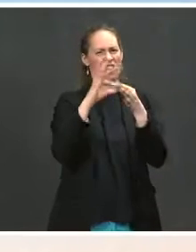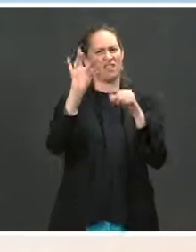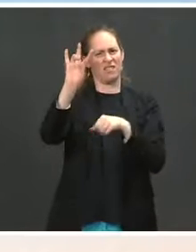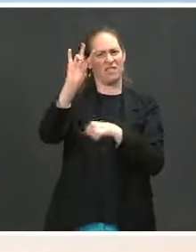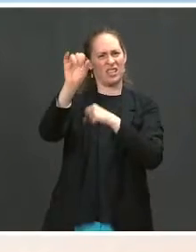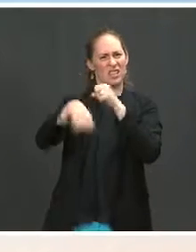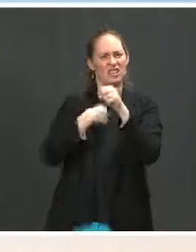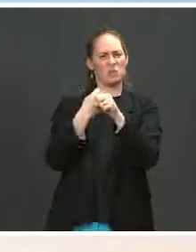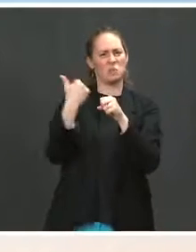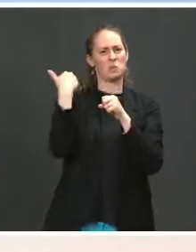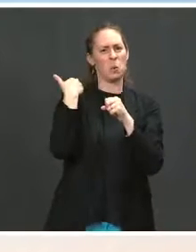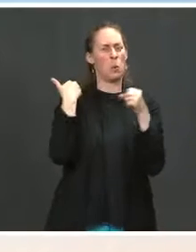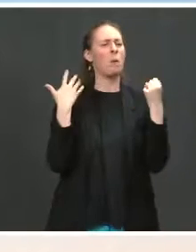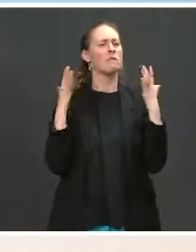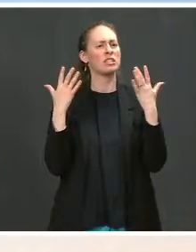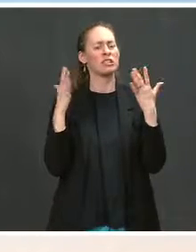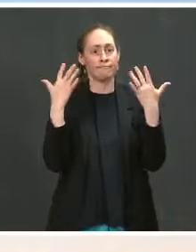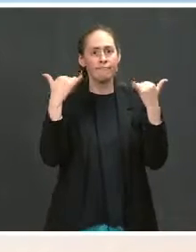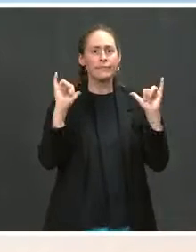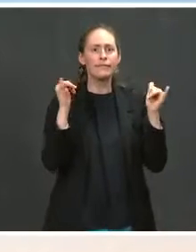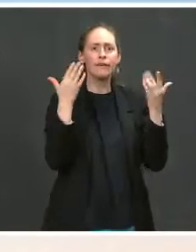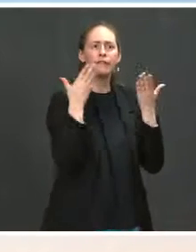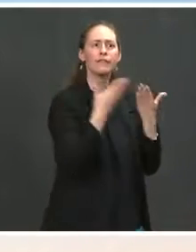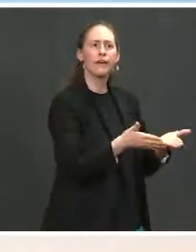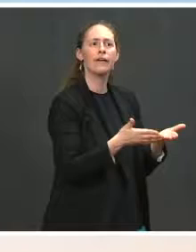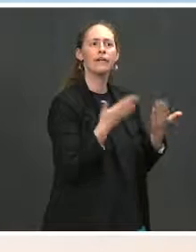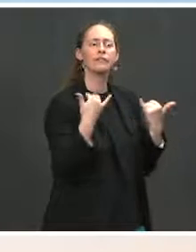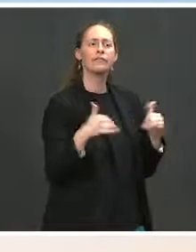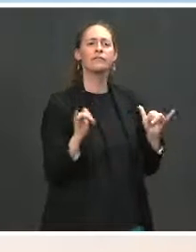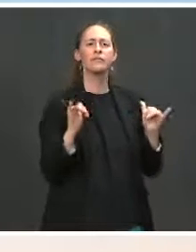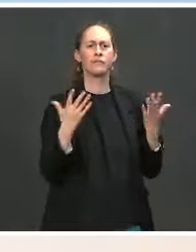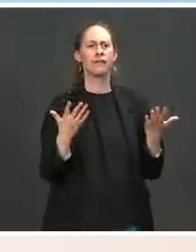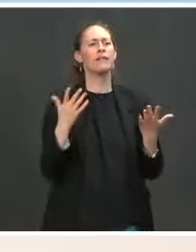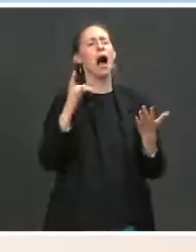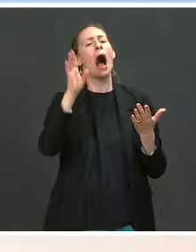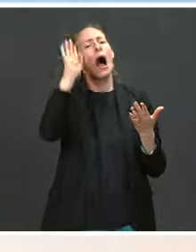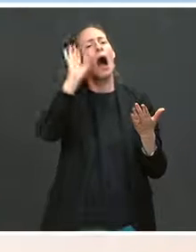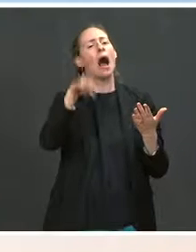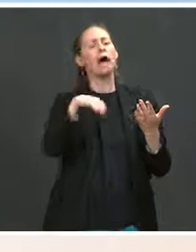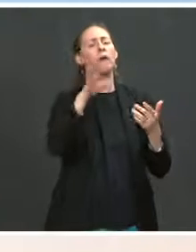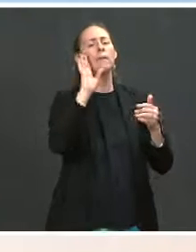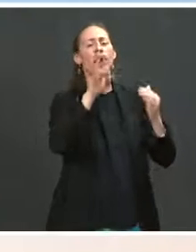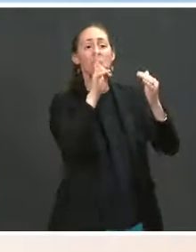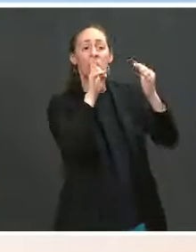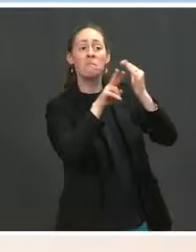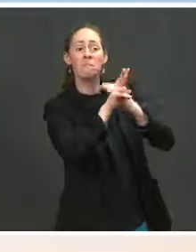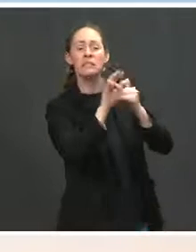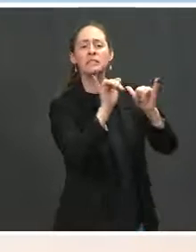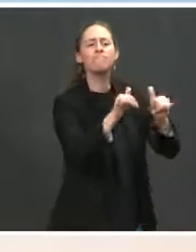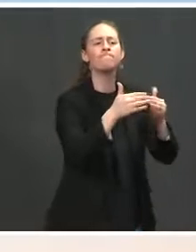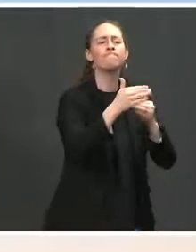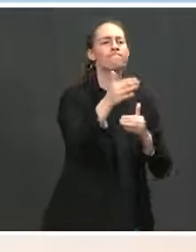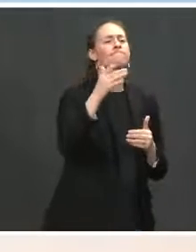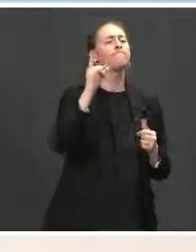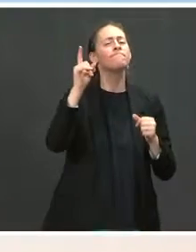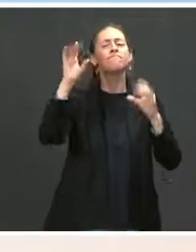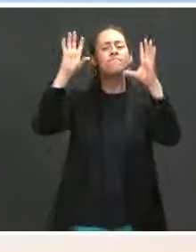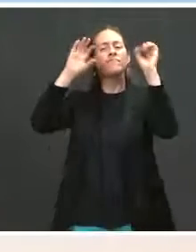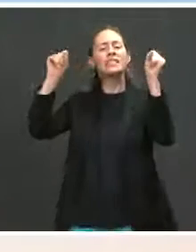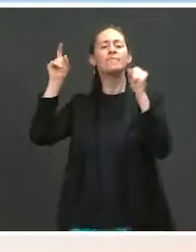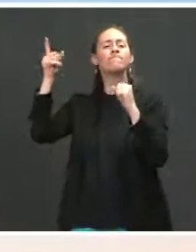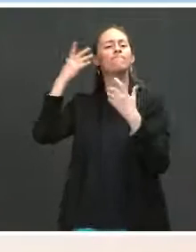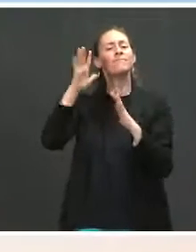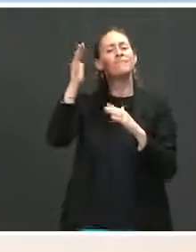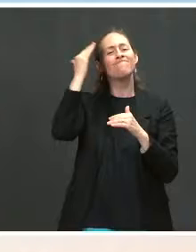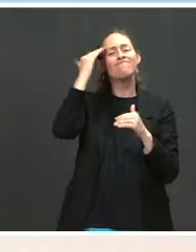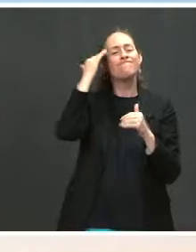gone as would have been predicted in 2014. So I would say the way the president views it, and you know his own history on this, and it has been well